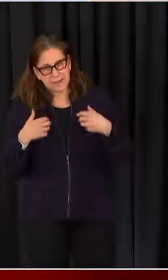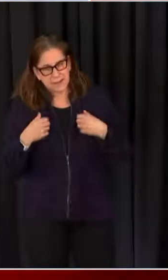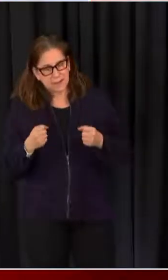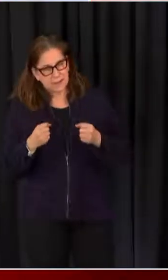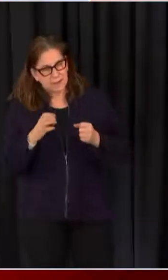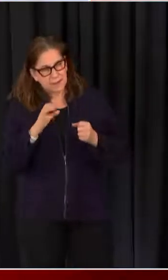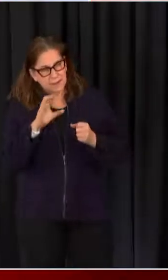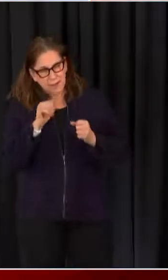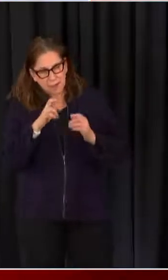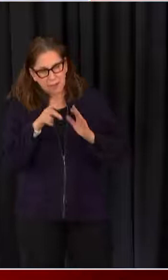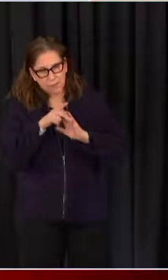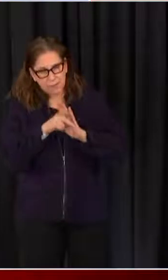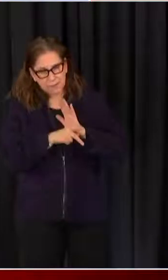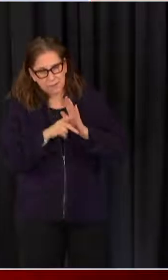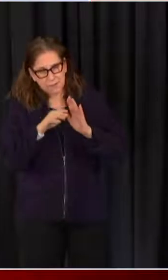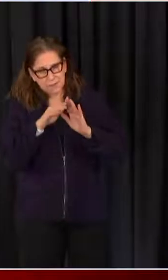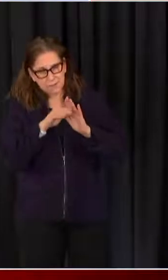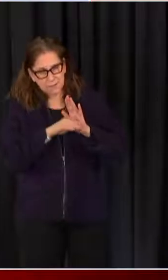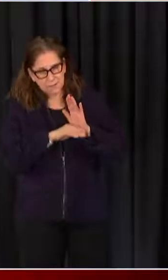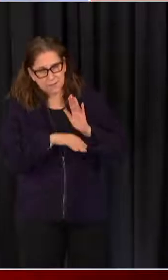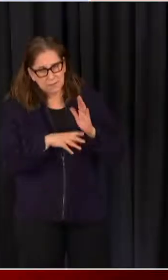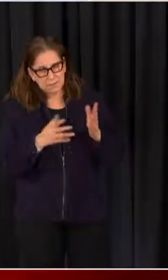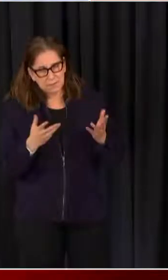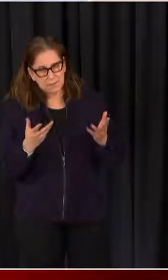reviewing and what factors you're considering?